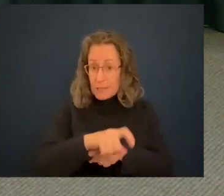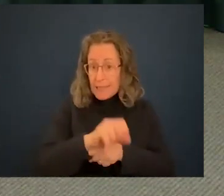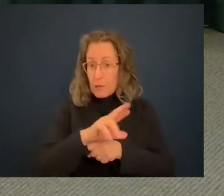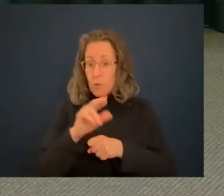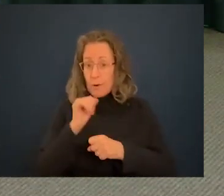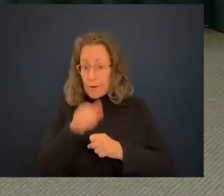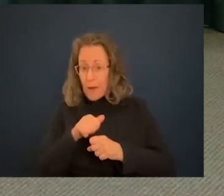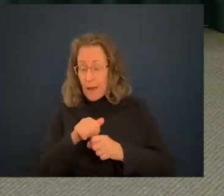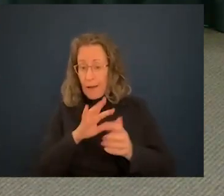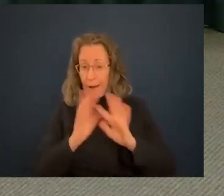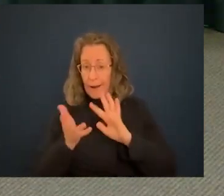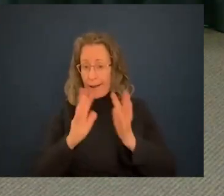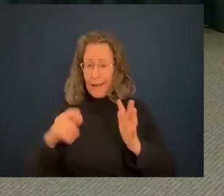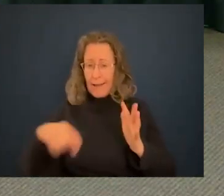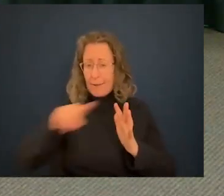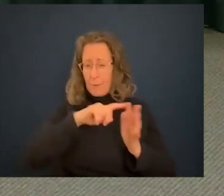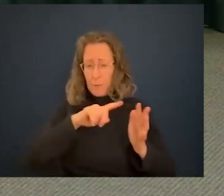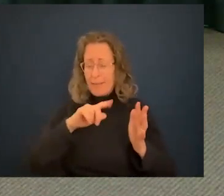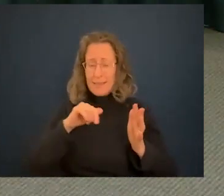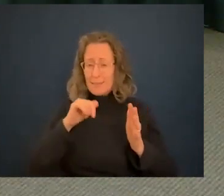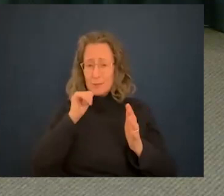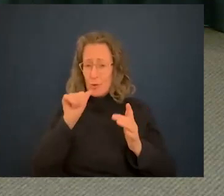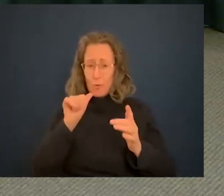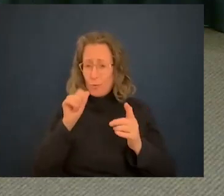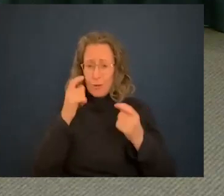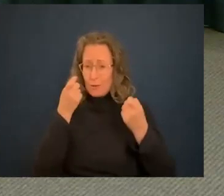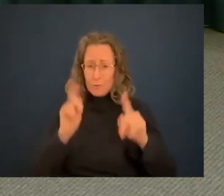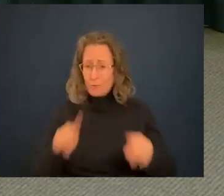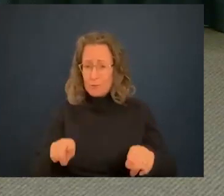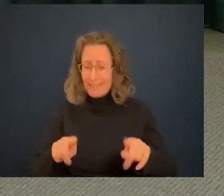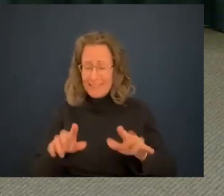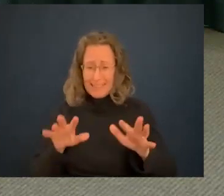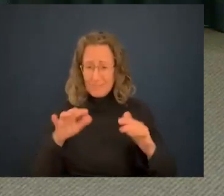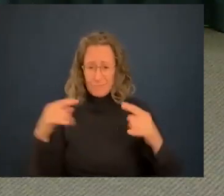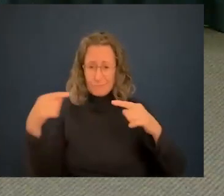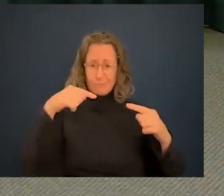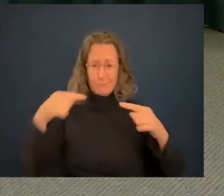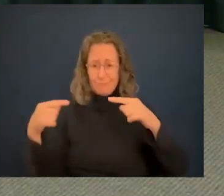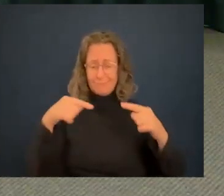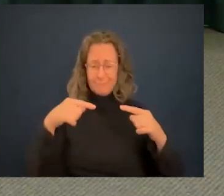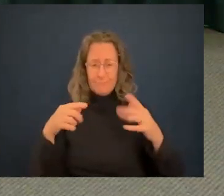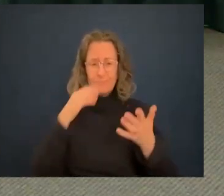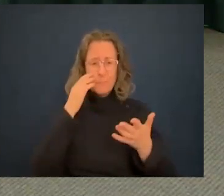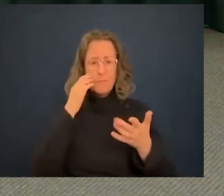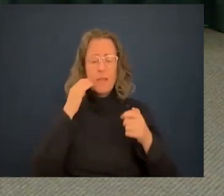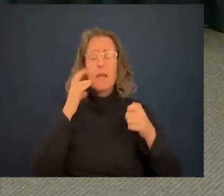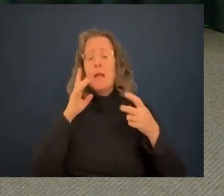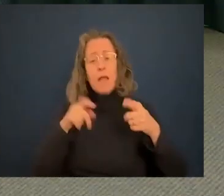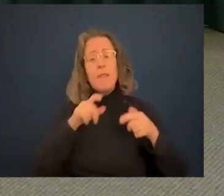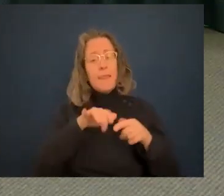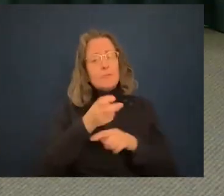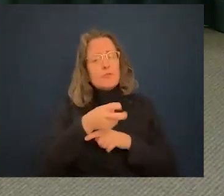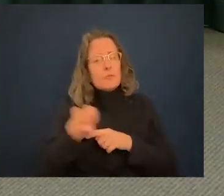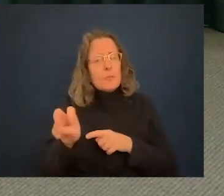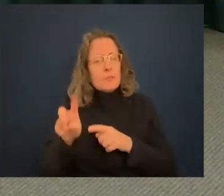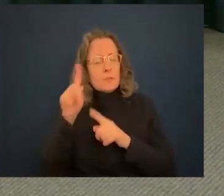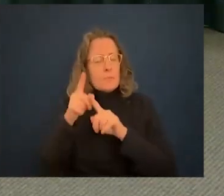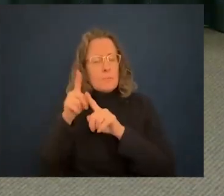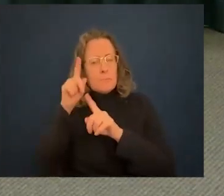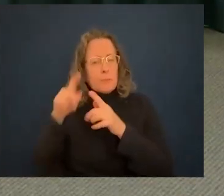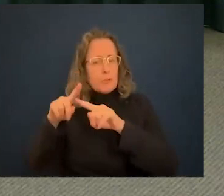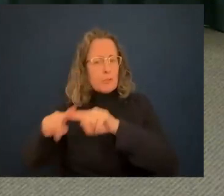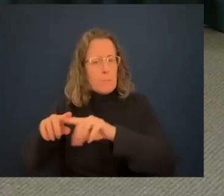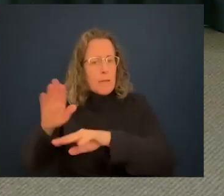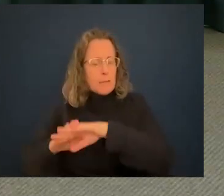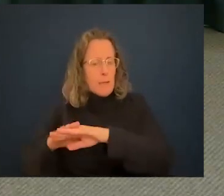uh kind of split on it um because uh you know it's kind of transitional but then also we're hearing that uh they're